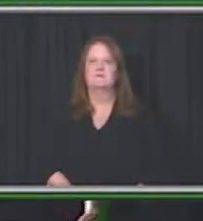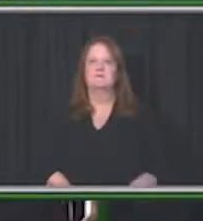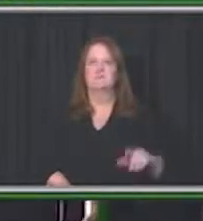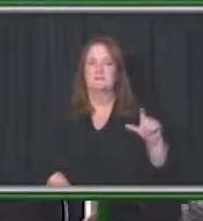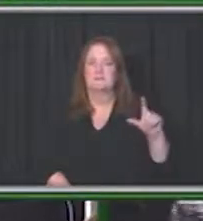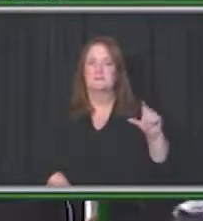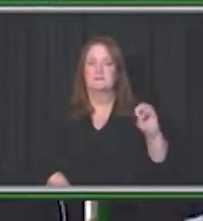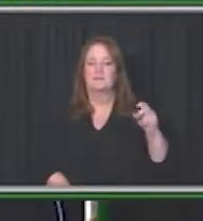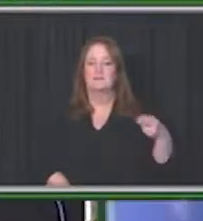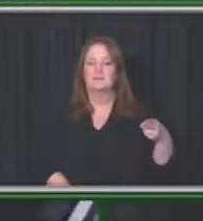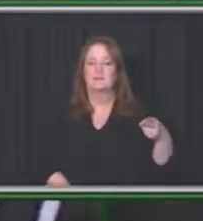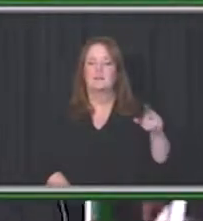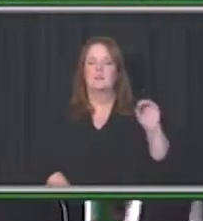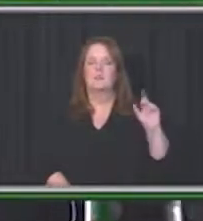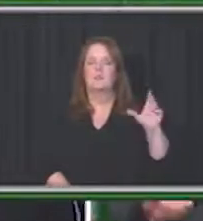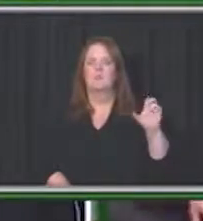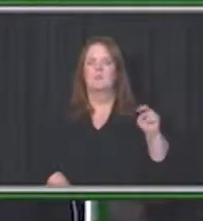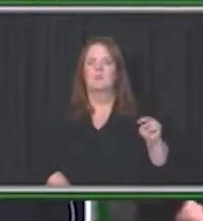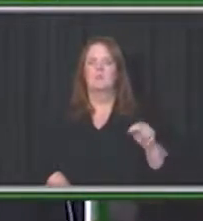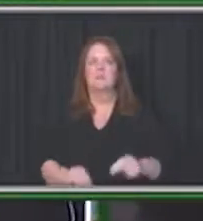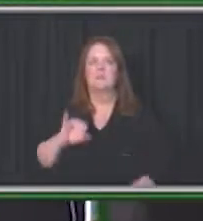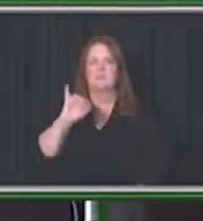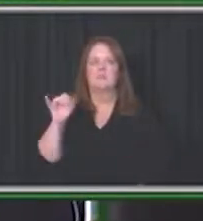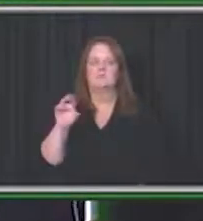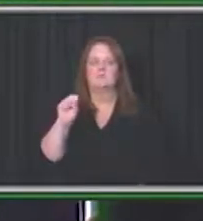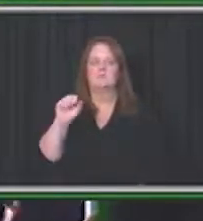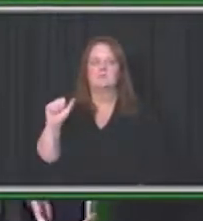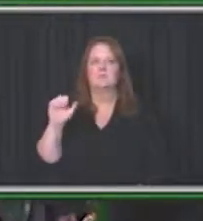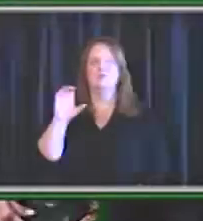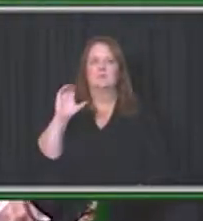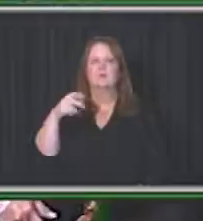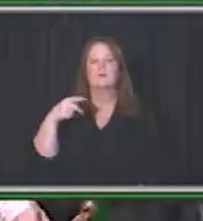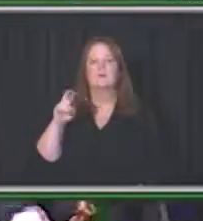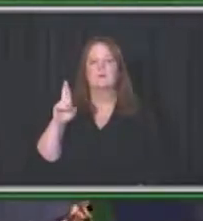Leah T. Olin. Julissa Hinosa.